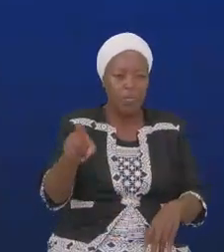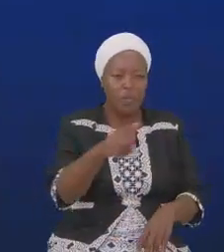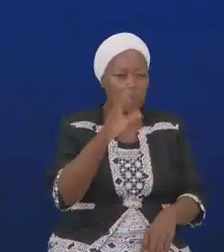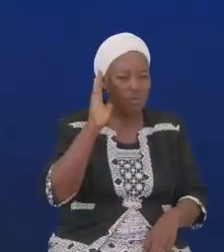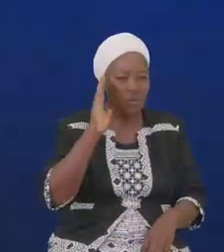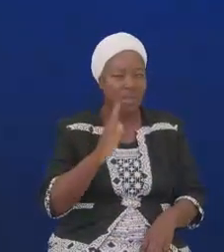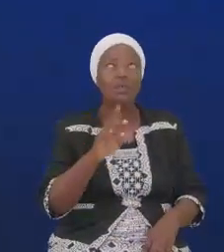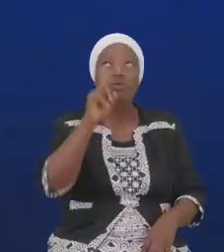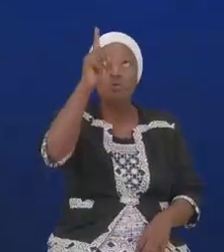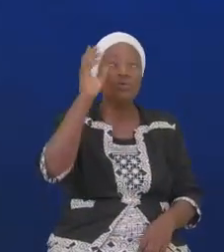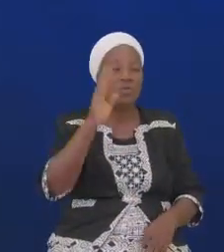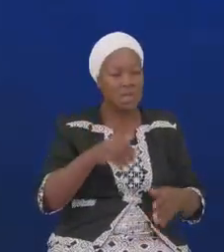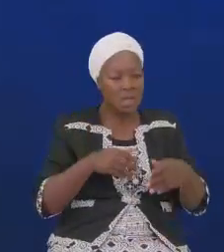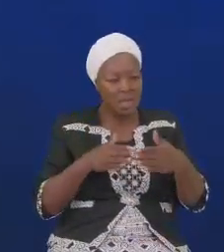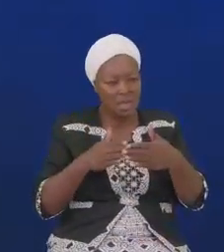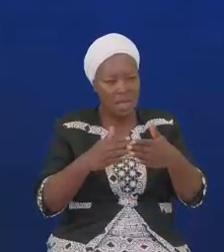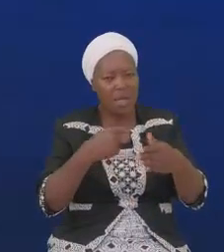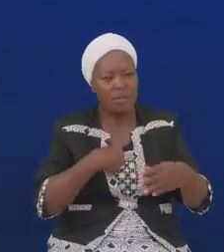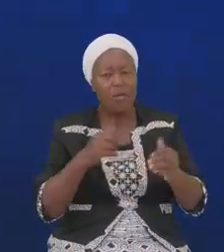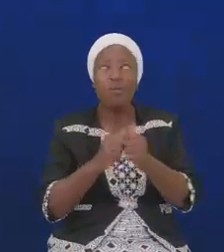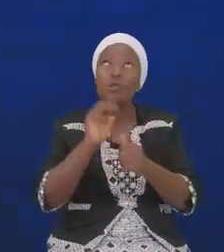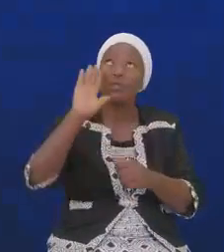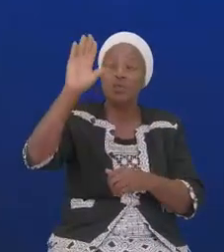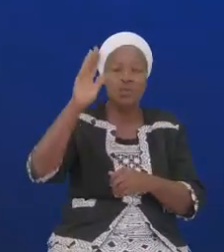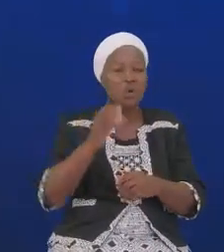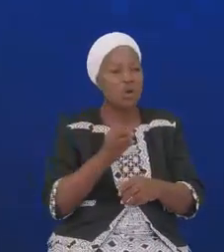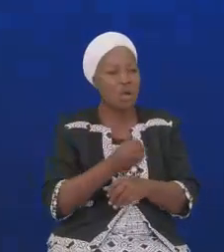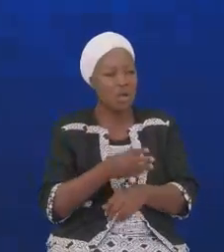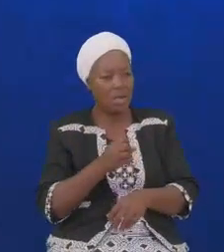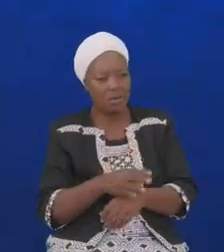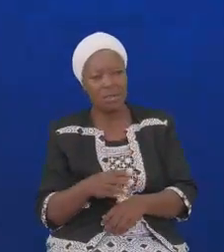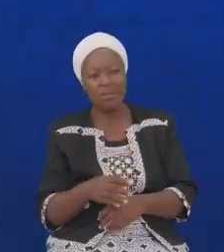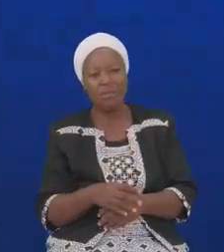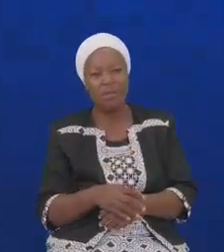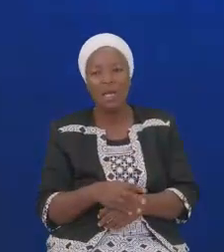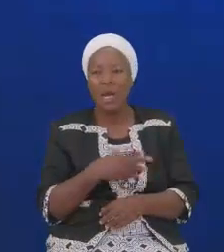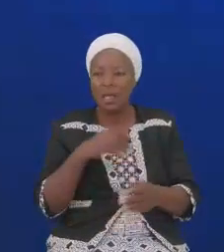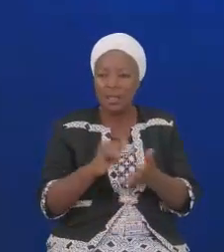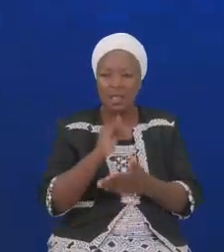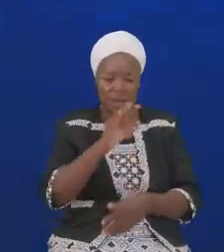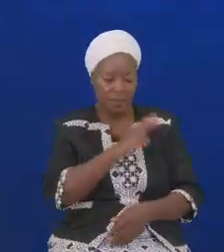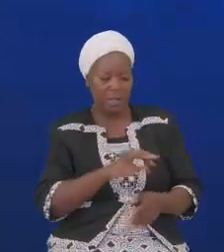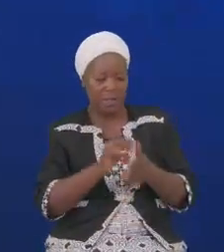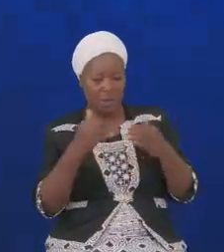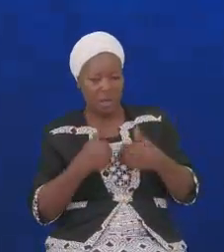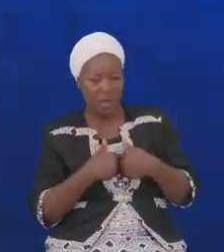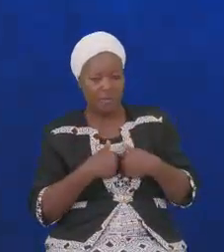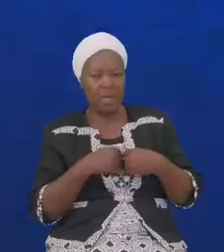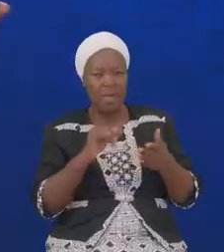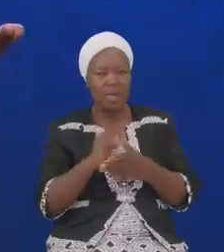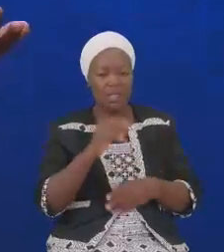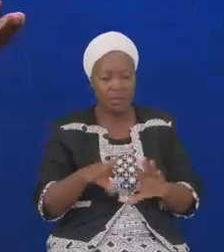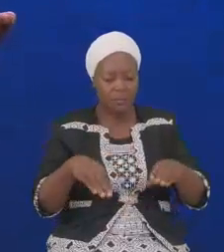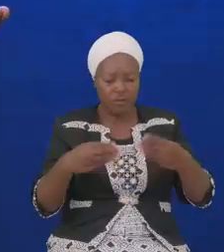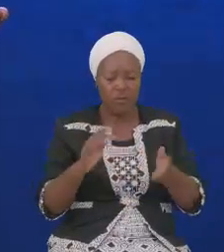me with thy counsel. That the benefit we have, that the provision we have, that